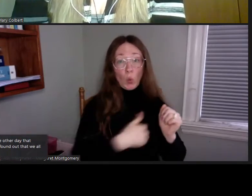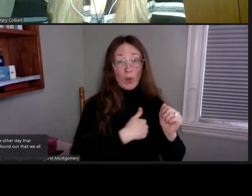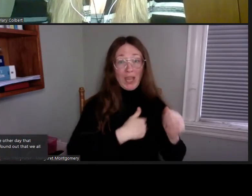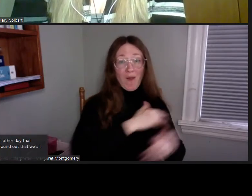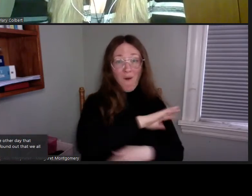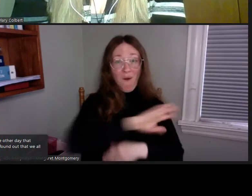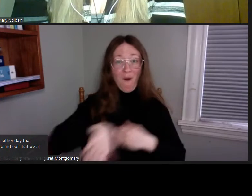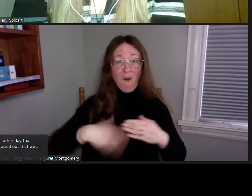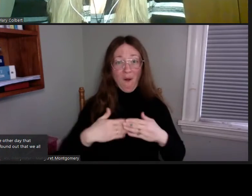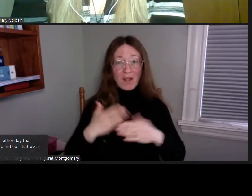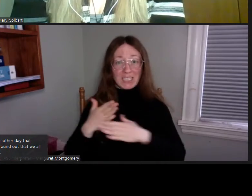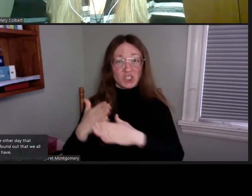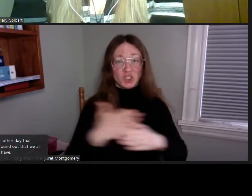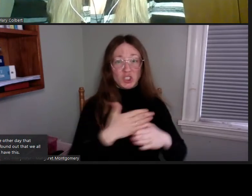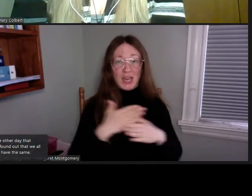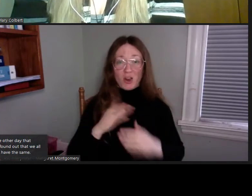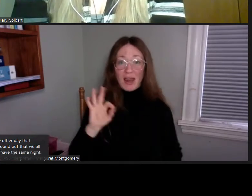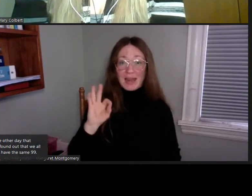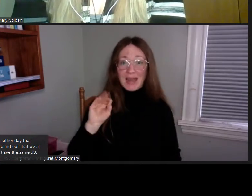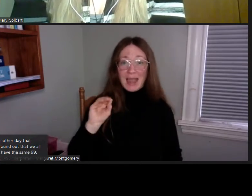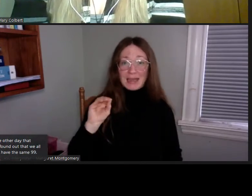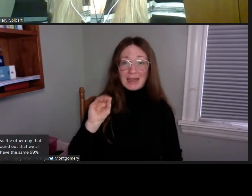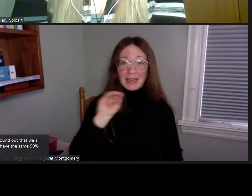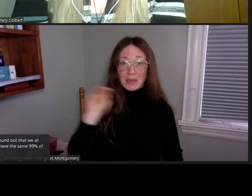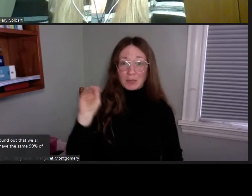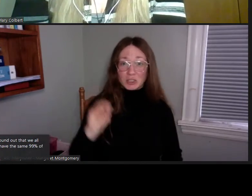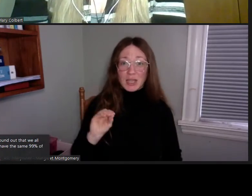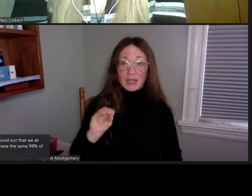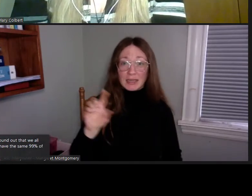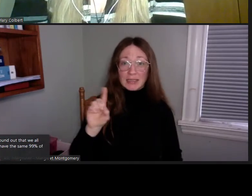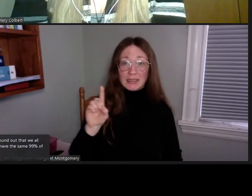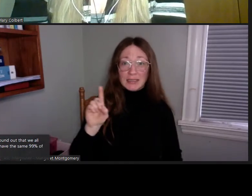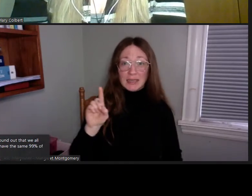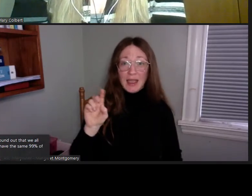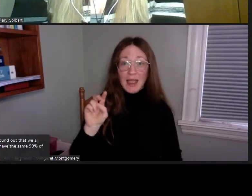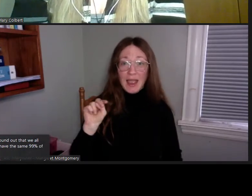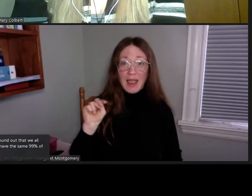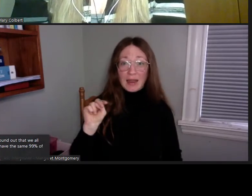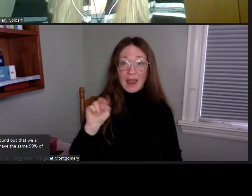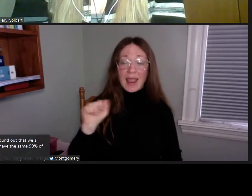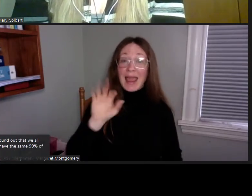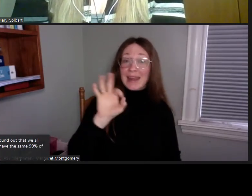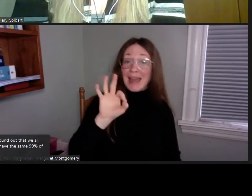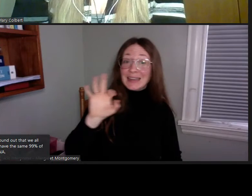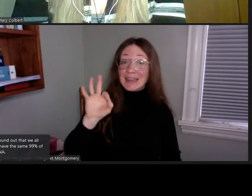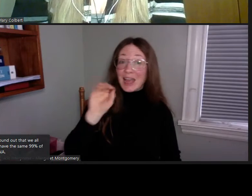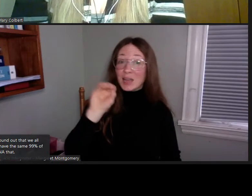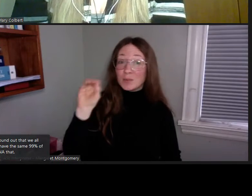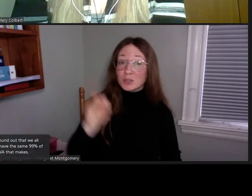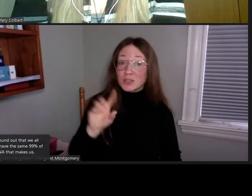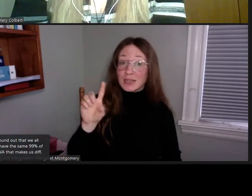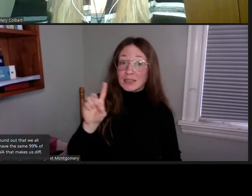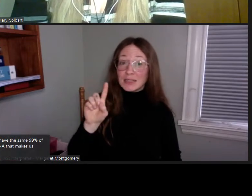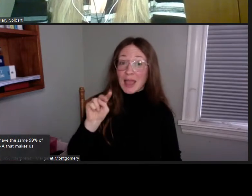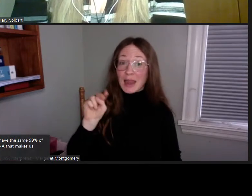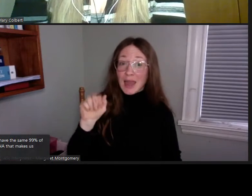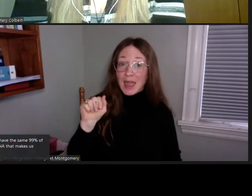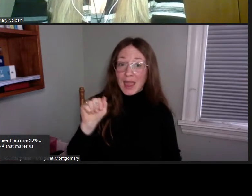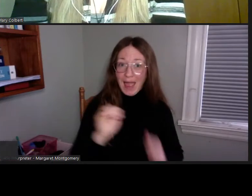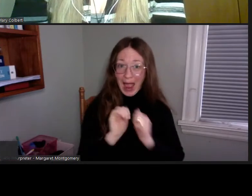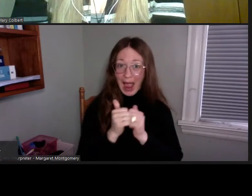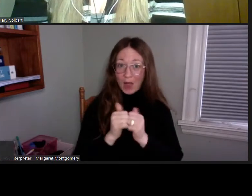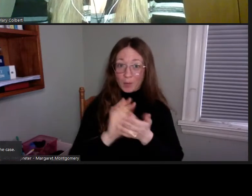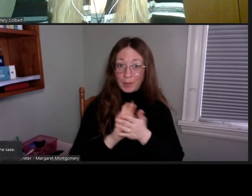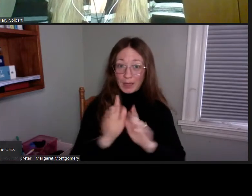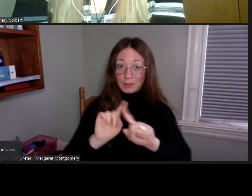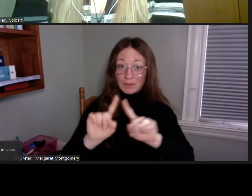DNA. We all have the same 99% of DNA. It's that 1% of our DNA that makes us different. So if that's